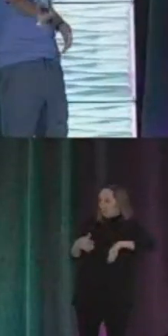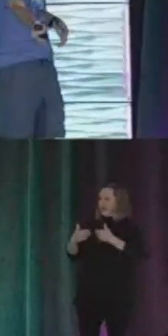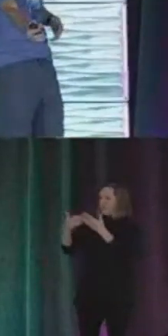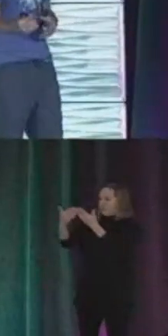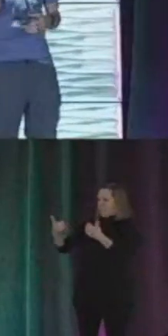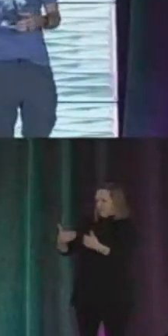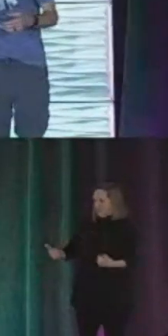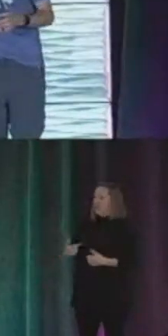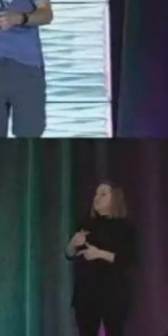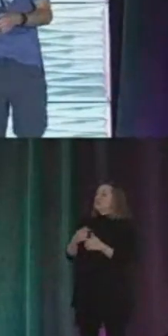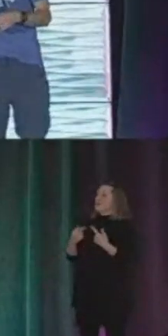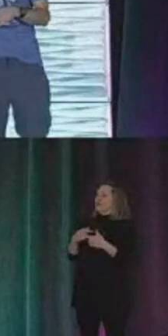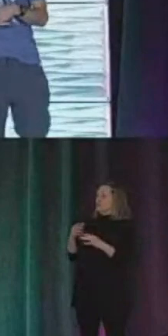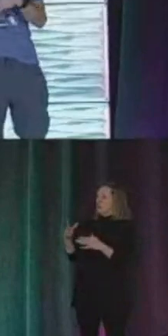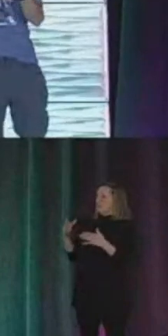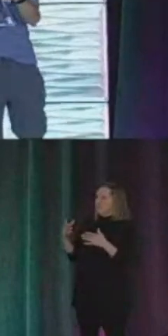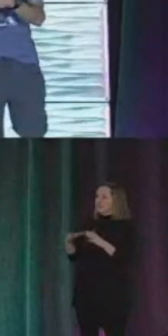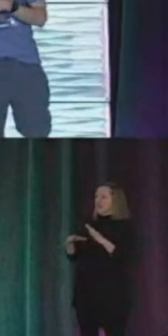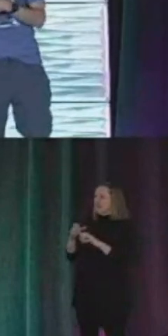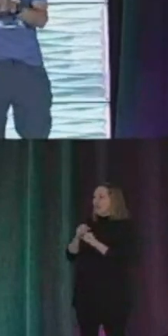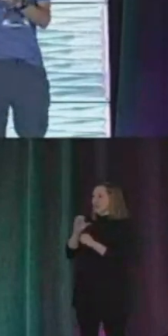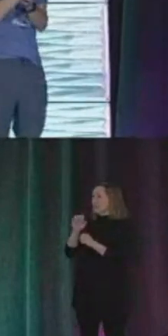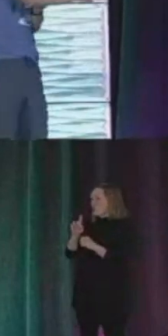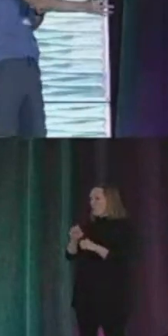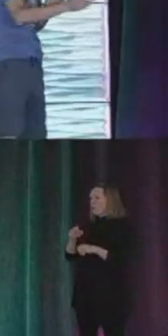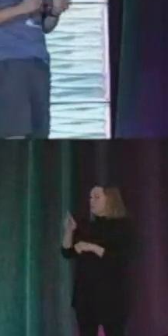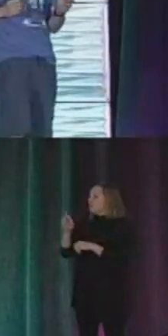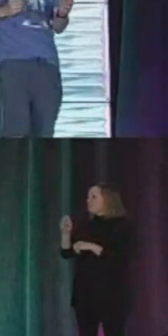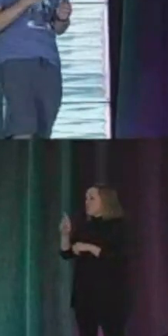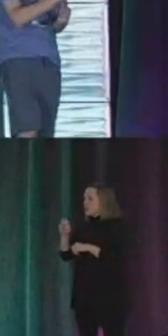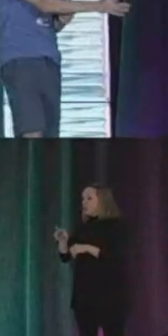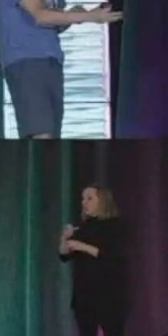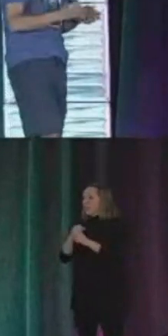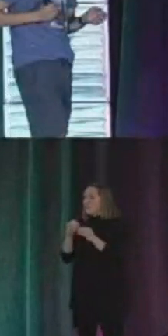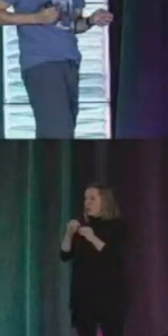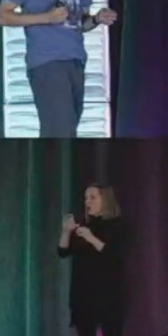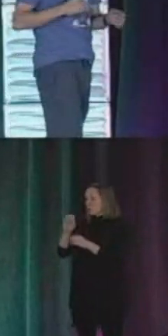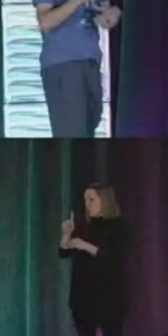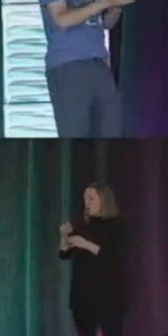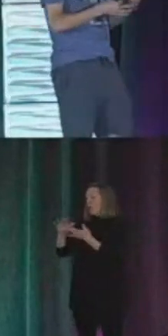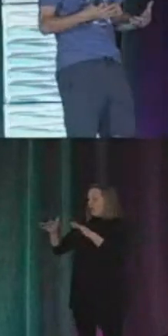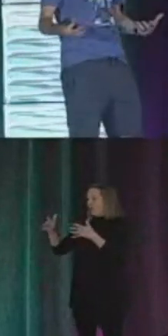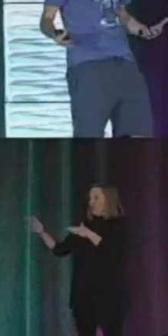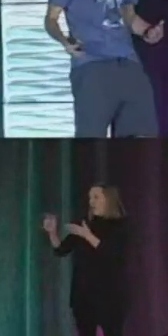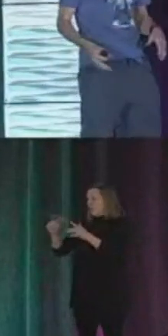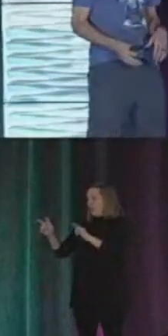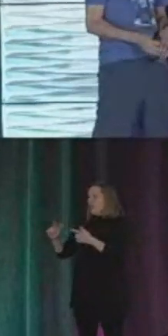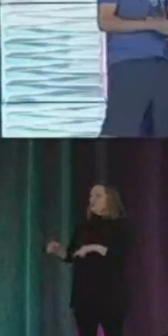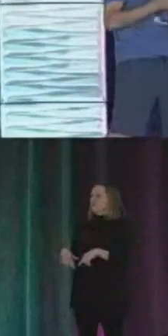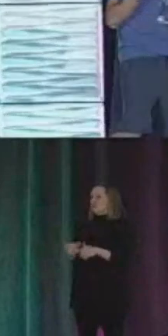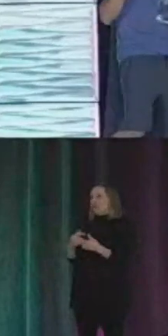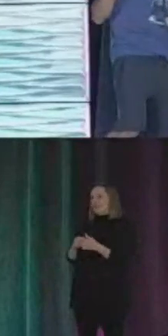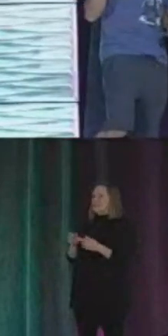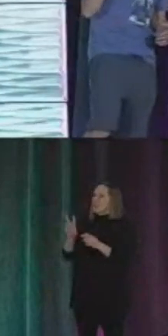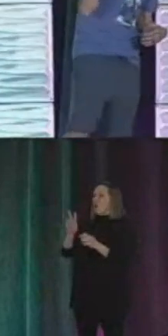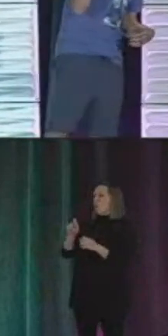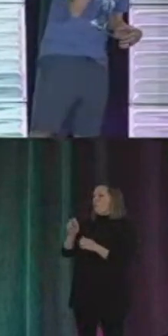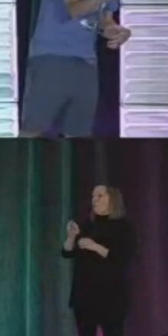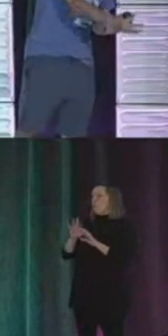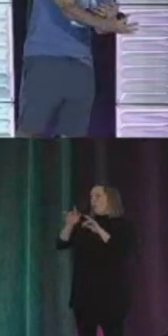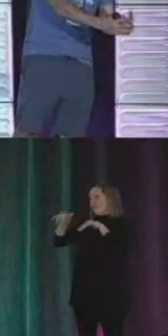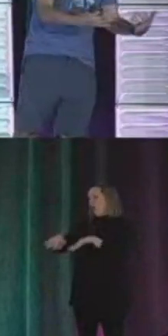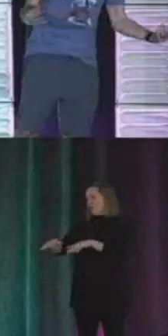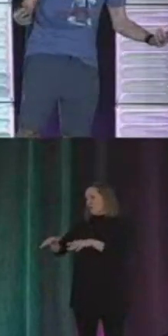go get some code, go render, and then go get some more code and render, and go get some more code and render. So we get this waterfall effect, and